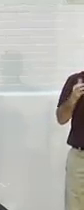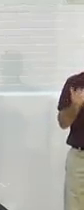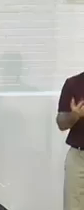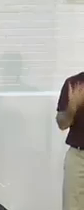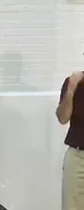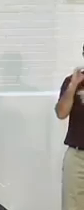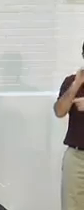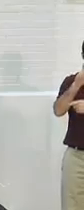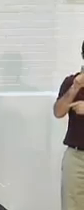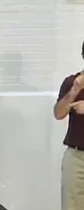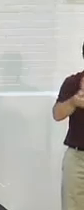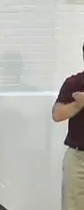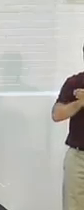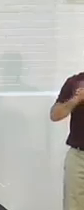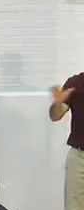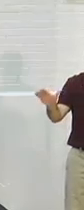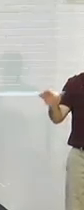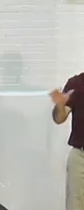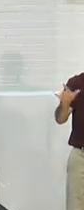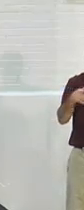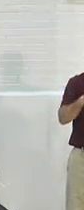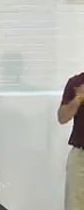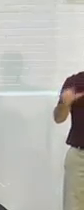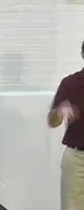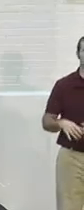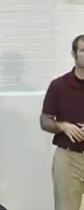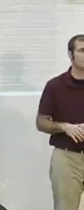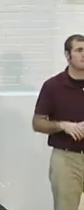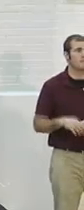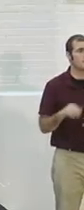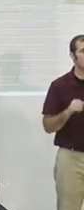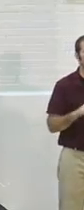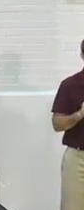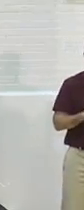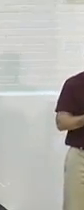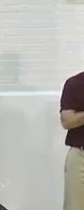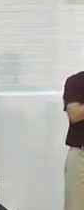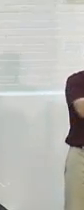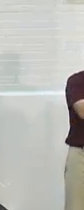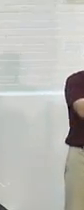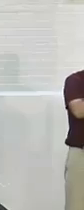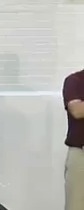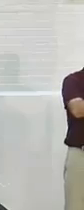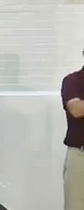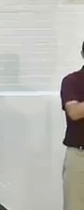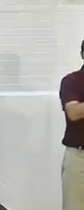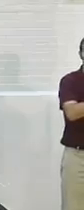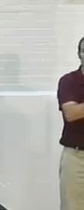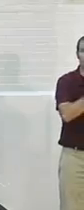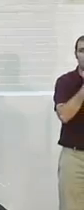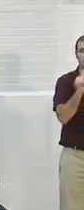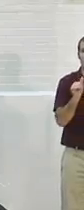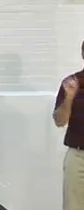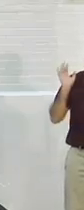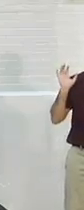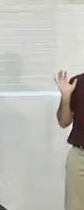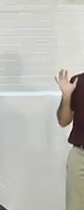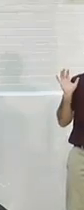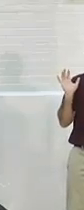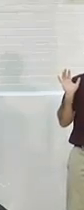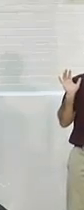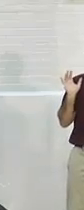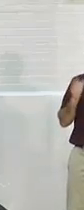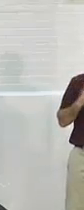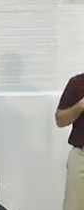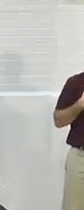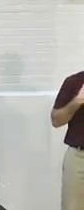and does not emit greenhouse gases, we should do it. And so we should invest in the research to do it, but we should not sacrifice the health